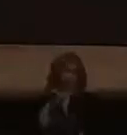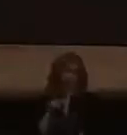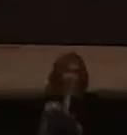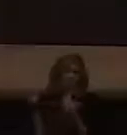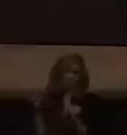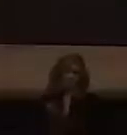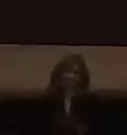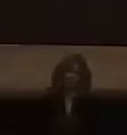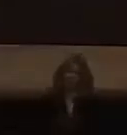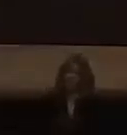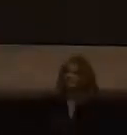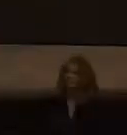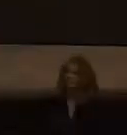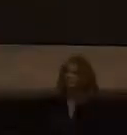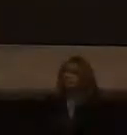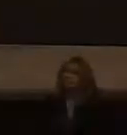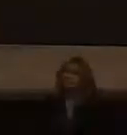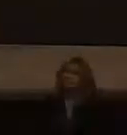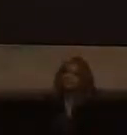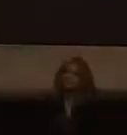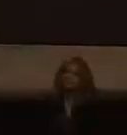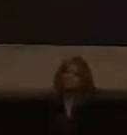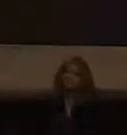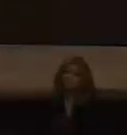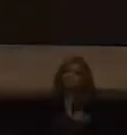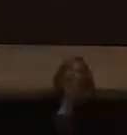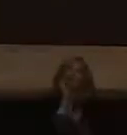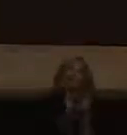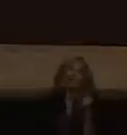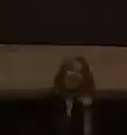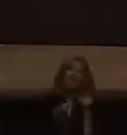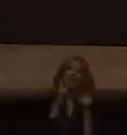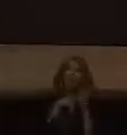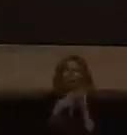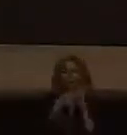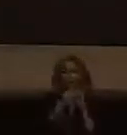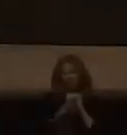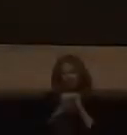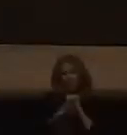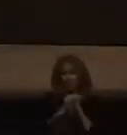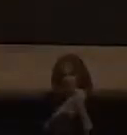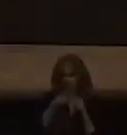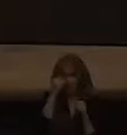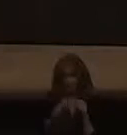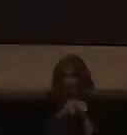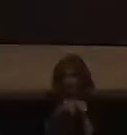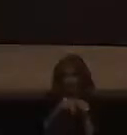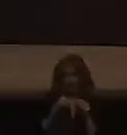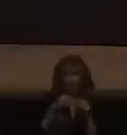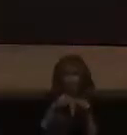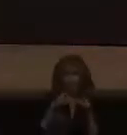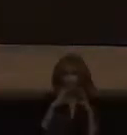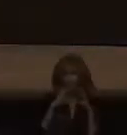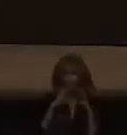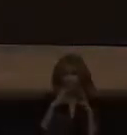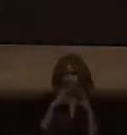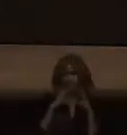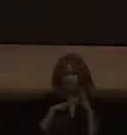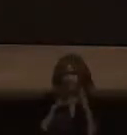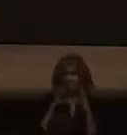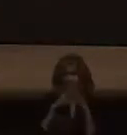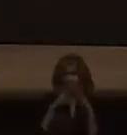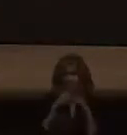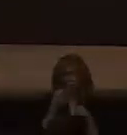And then lastly, I just wanted to end with a commercial that you may remember from the Super Bowl a few years ago, which generated